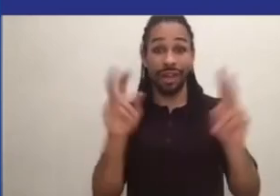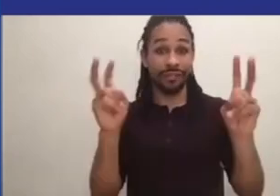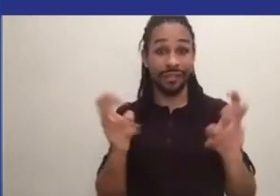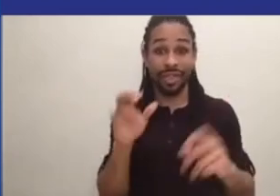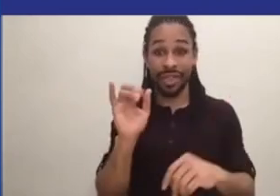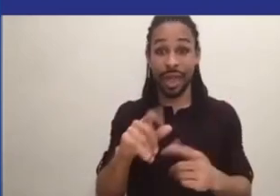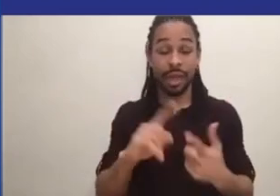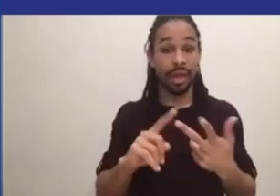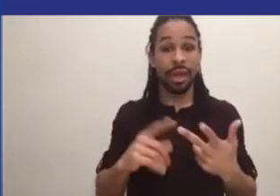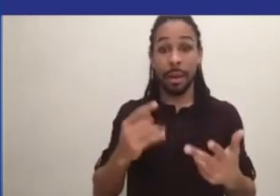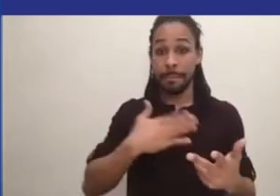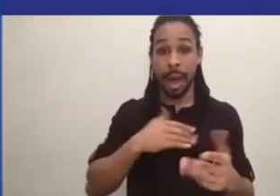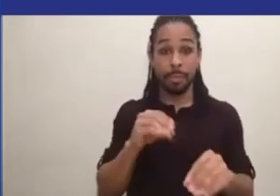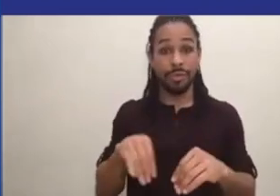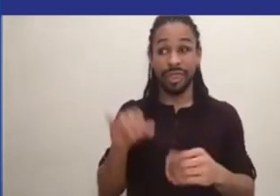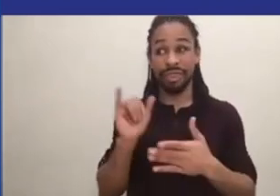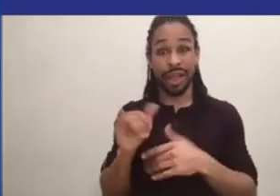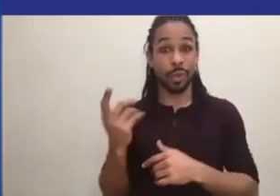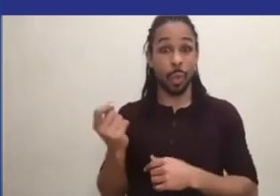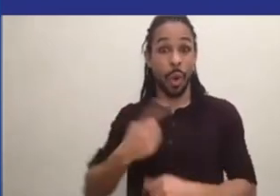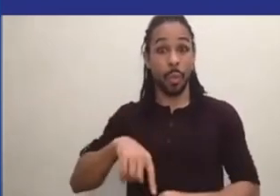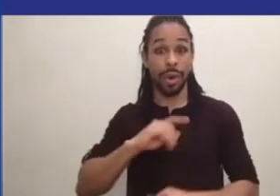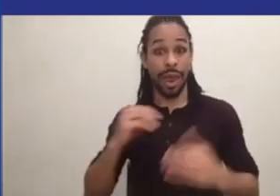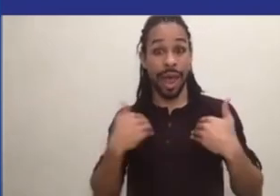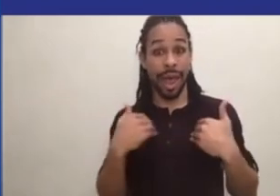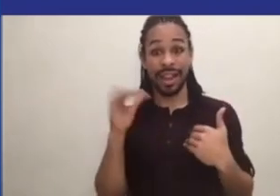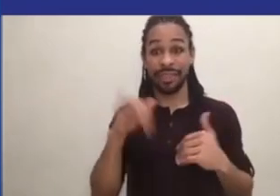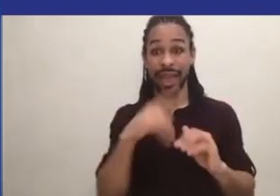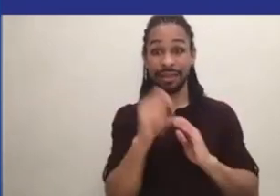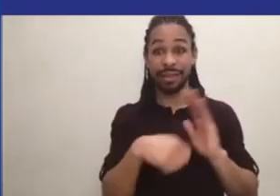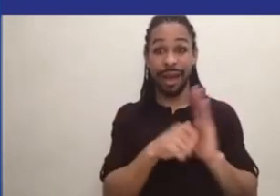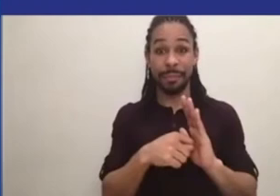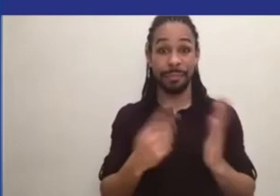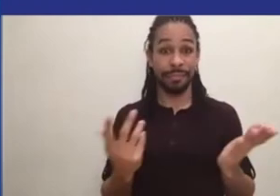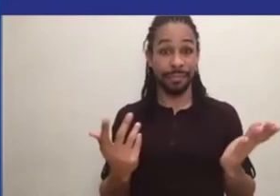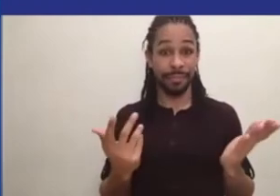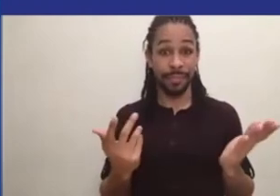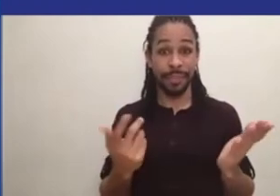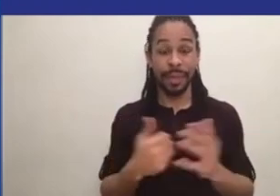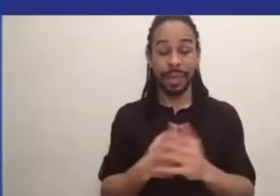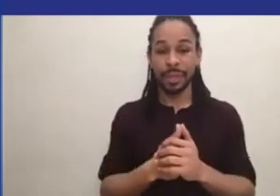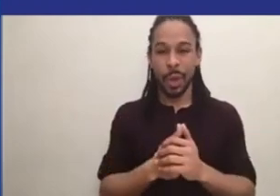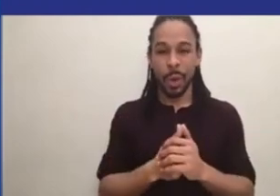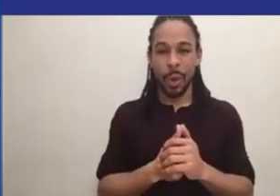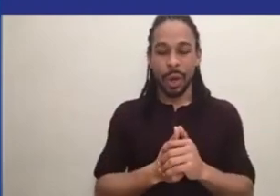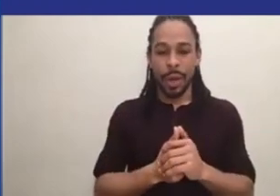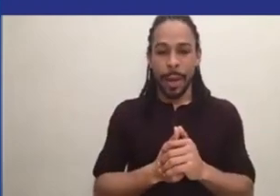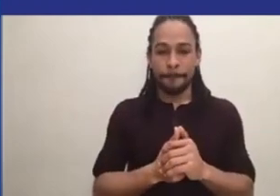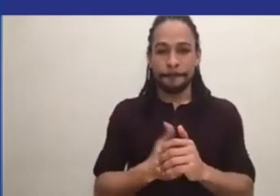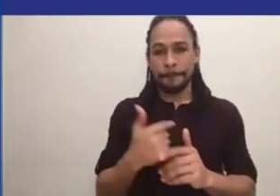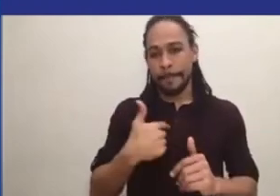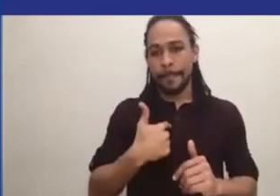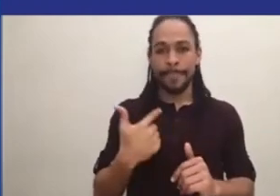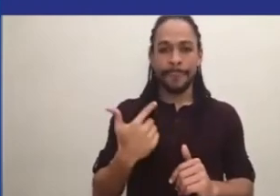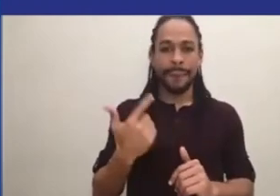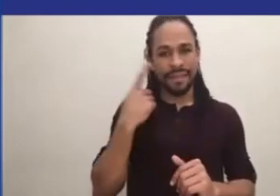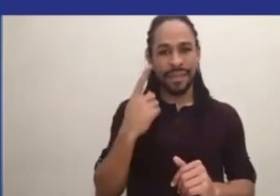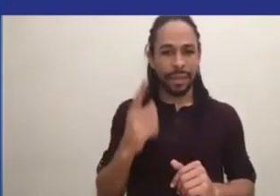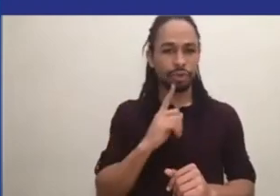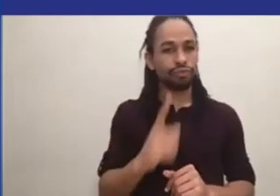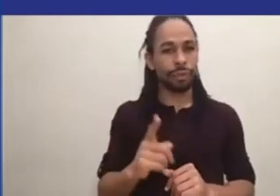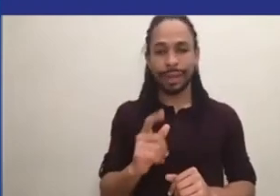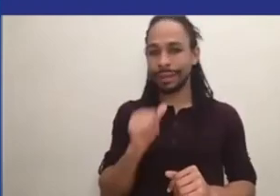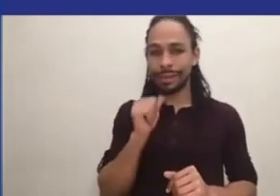all we had. You know, all this was all we had. And I just find it really